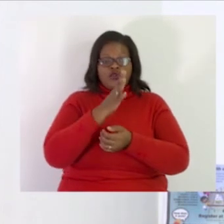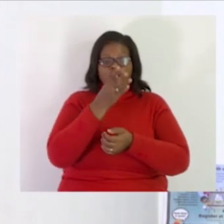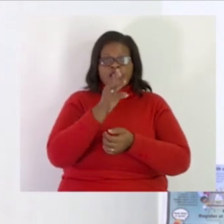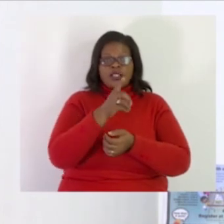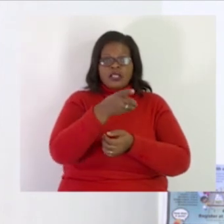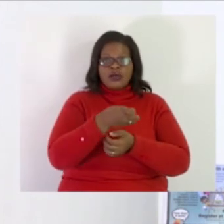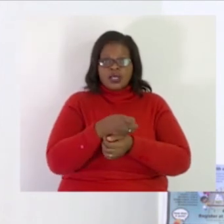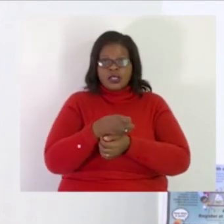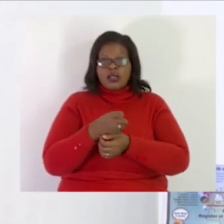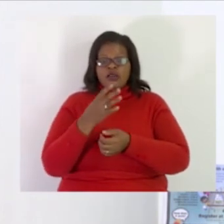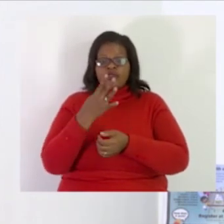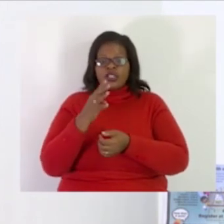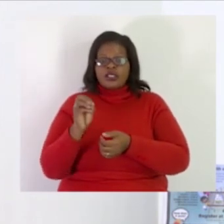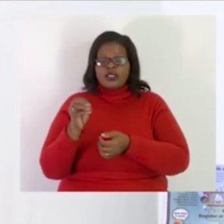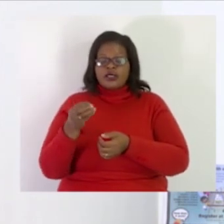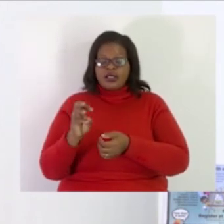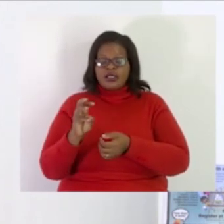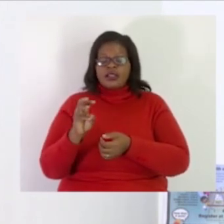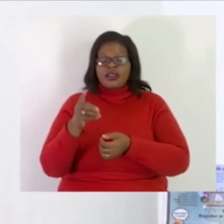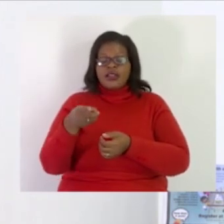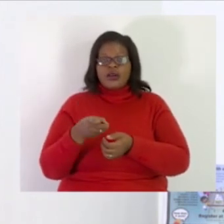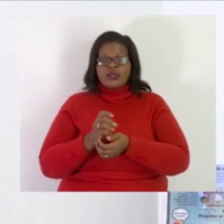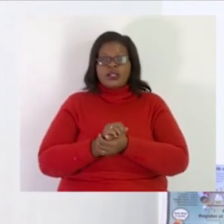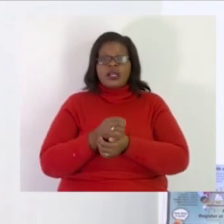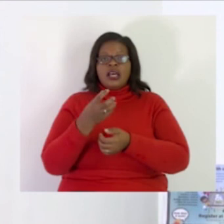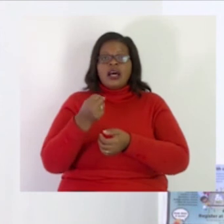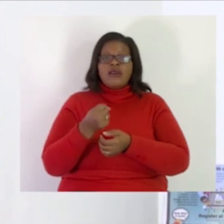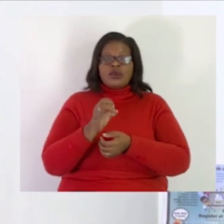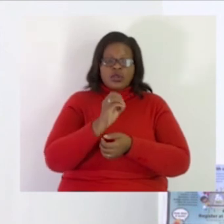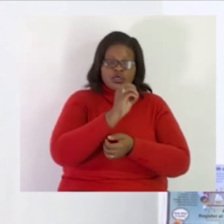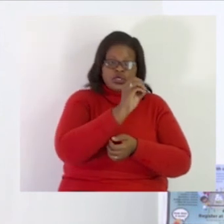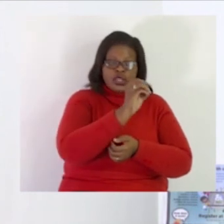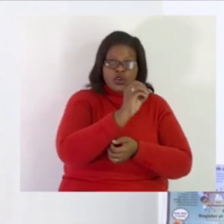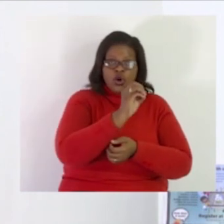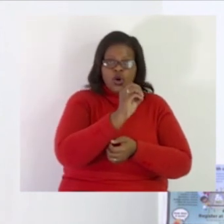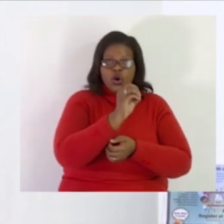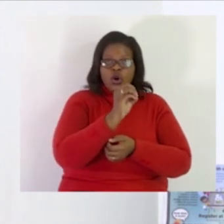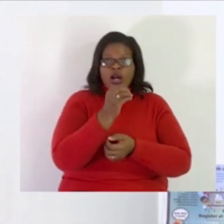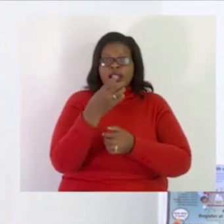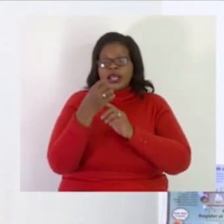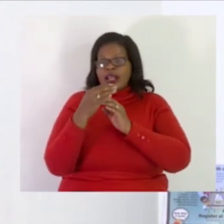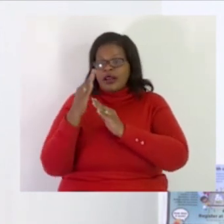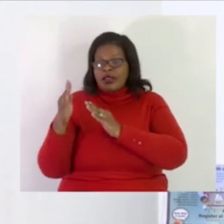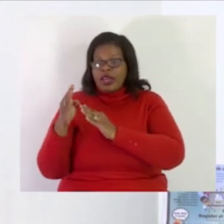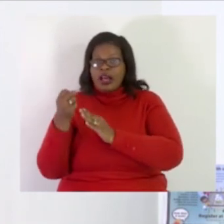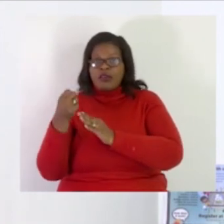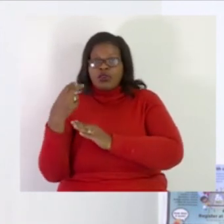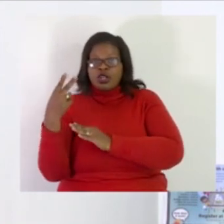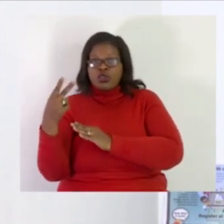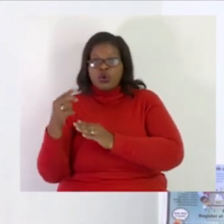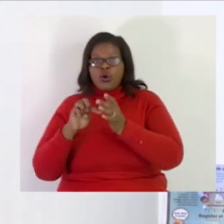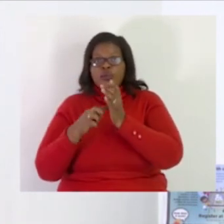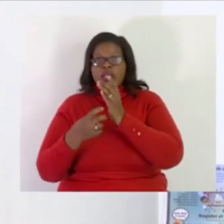46,000, 46,000, and I have end 23, but here I have 200, meaning